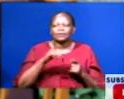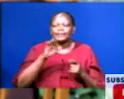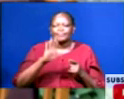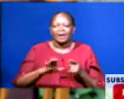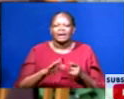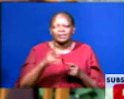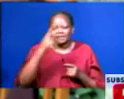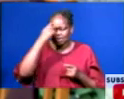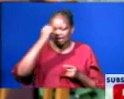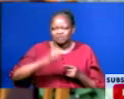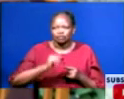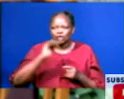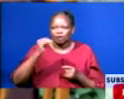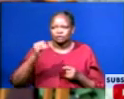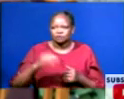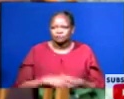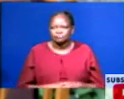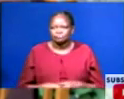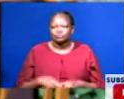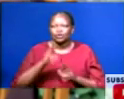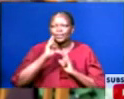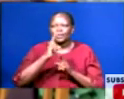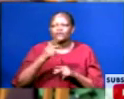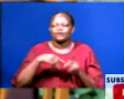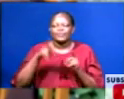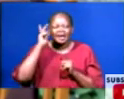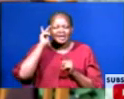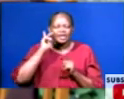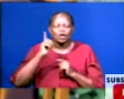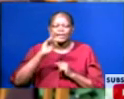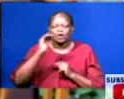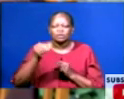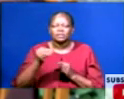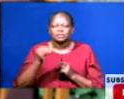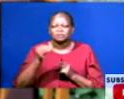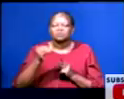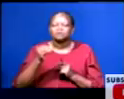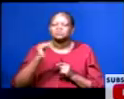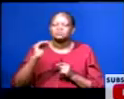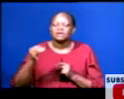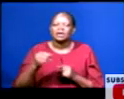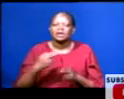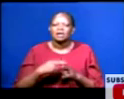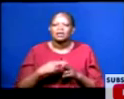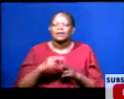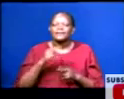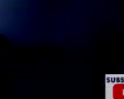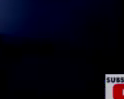Kajiado County. Reporting from Karen in Nairobi County, Amnesty Emmanuel.